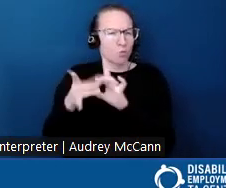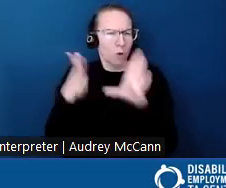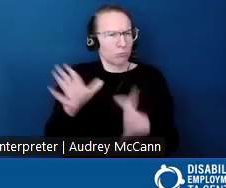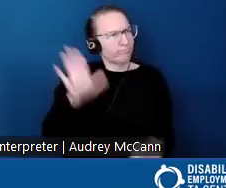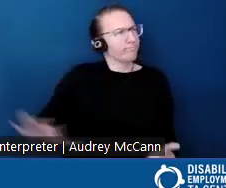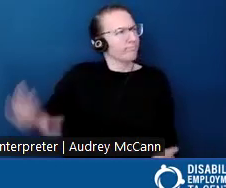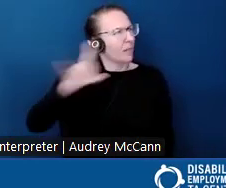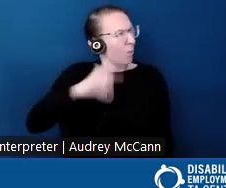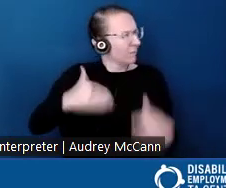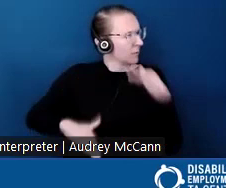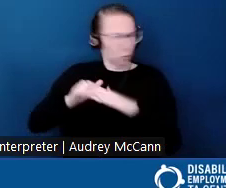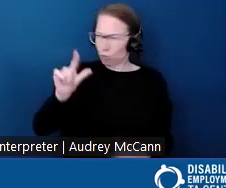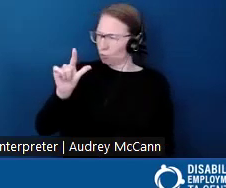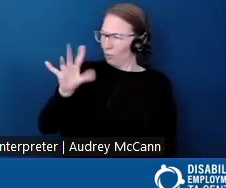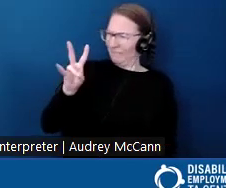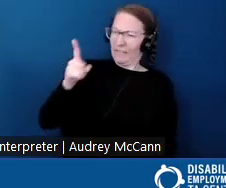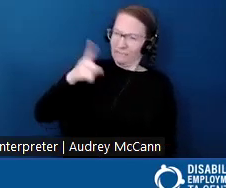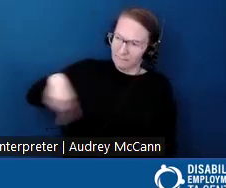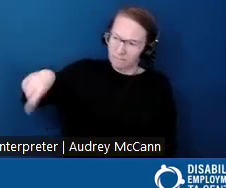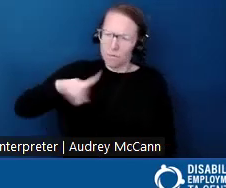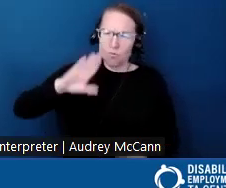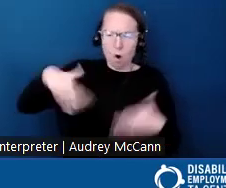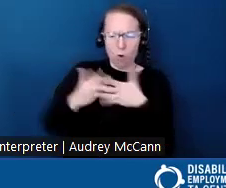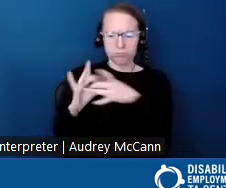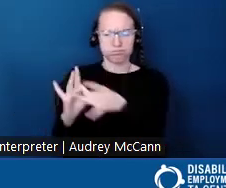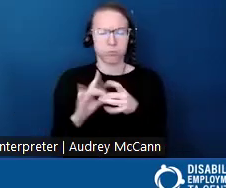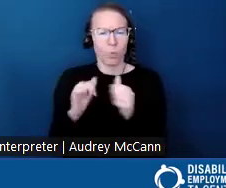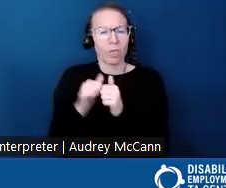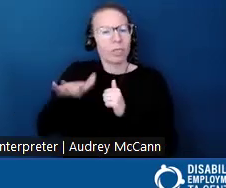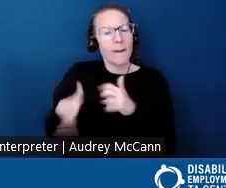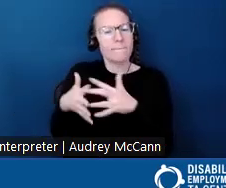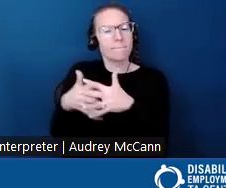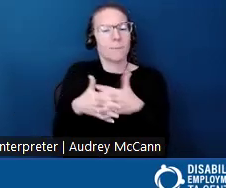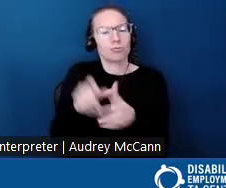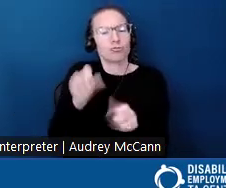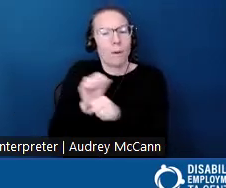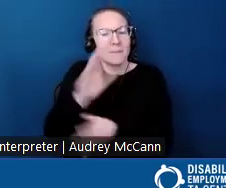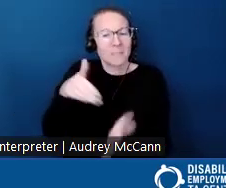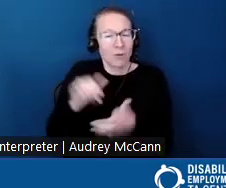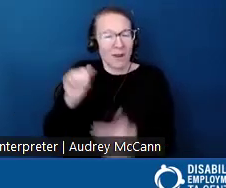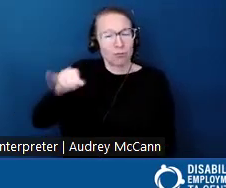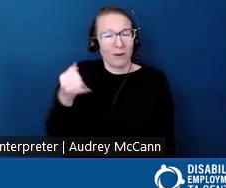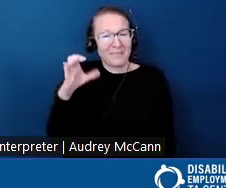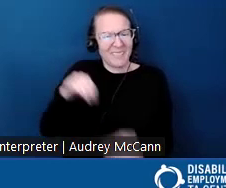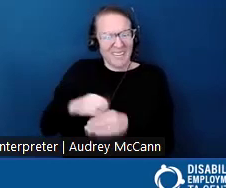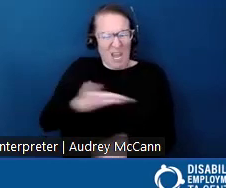around 27 of us now. And we're all tied in with the local American Job Centers that are operating in our respective